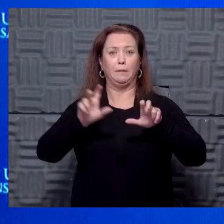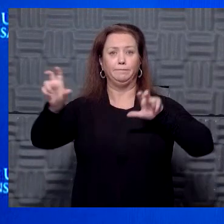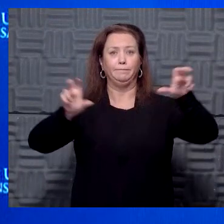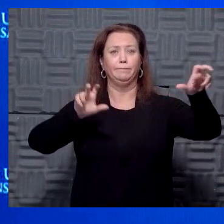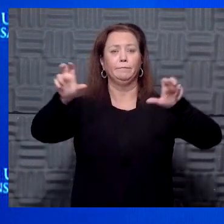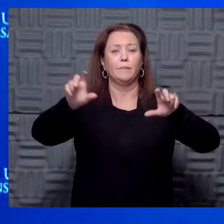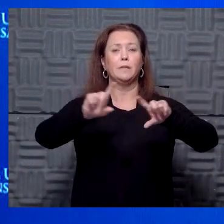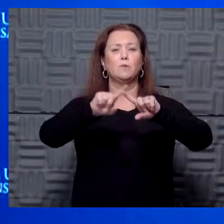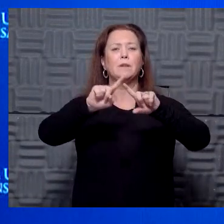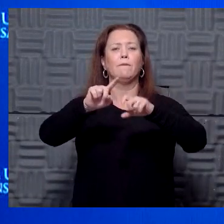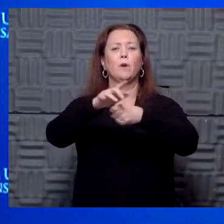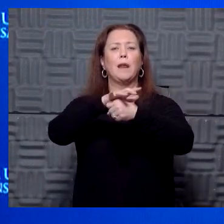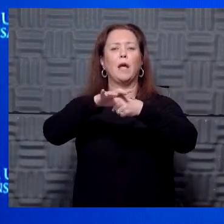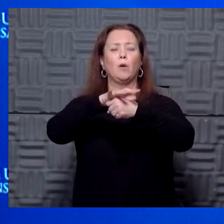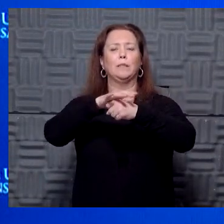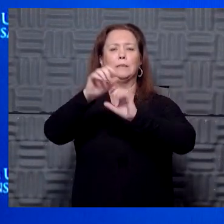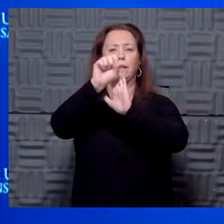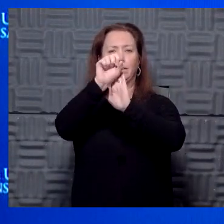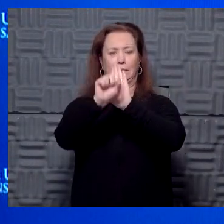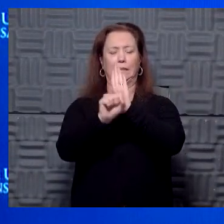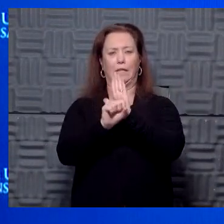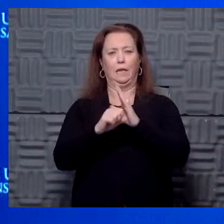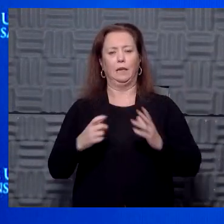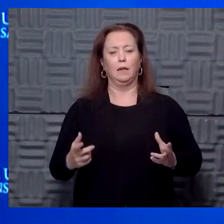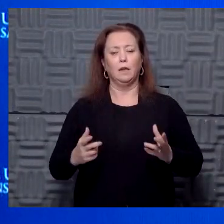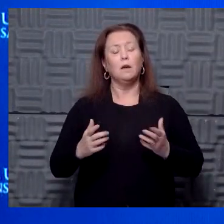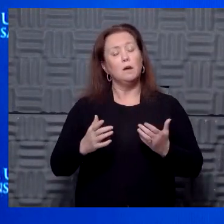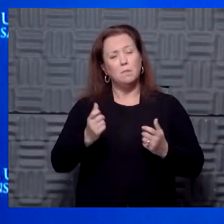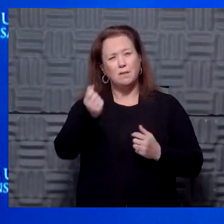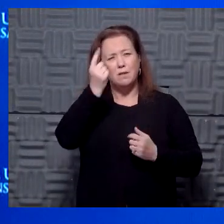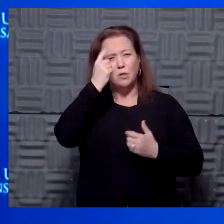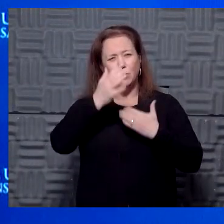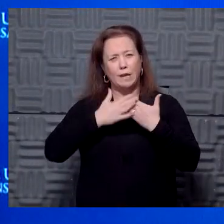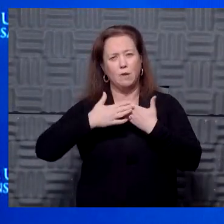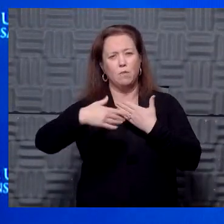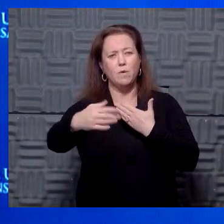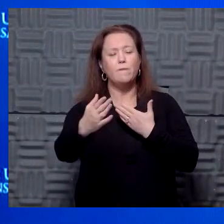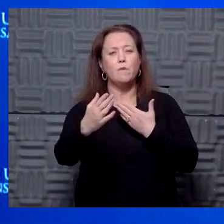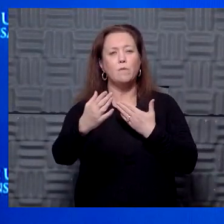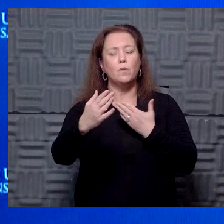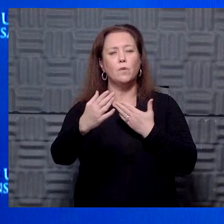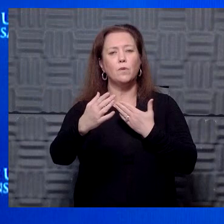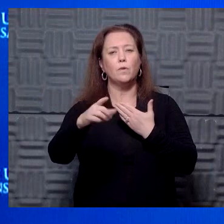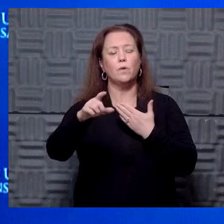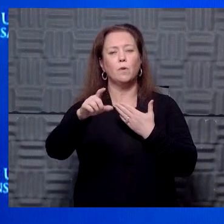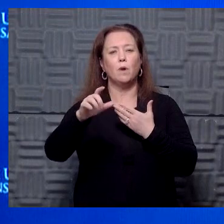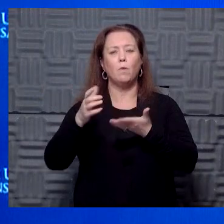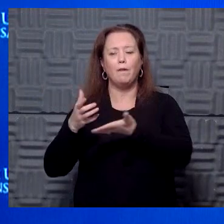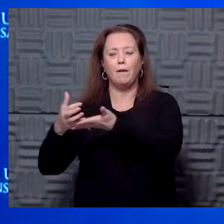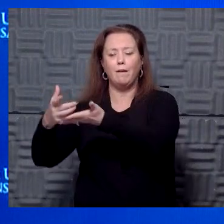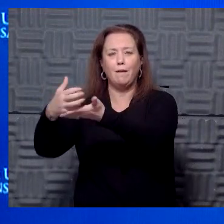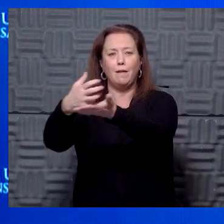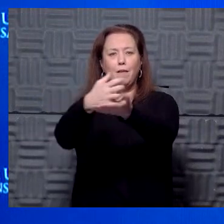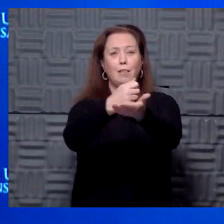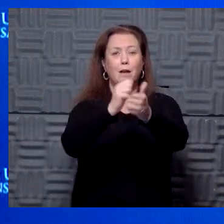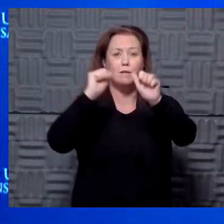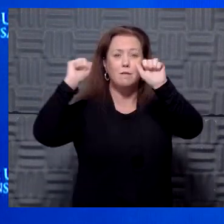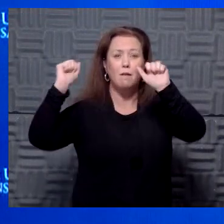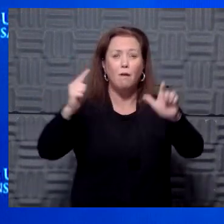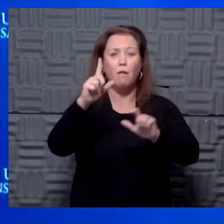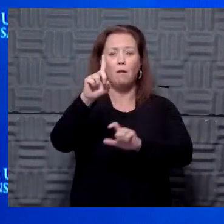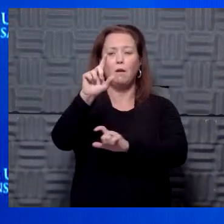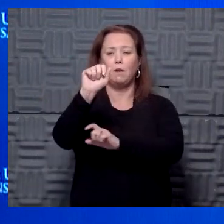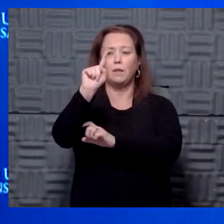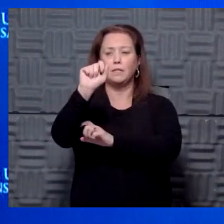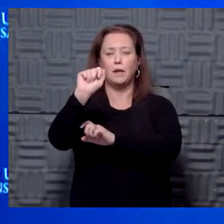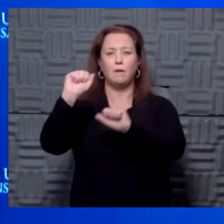to doing that going forward, though, is that we get all the data from every hospital so that we